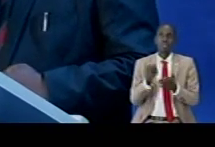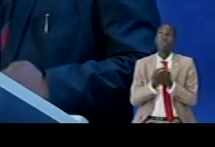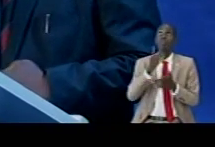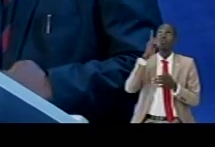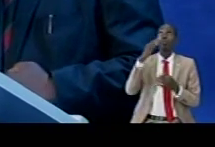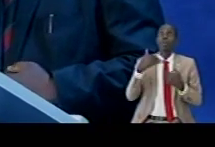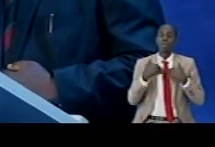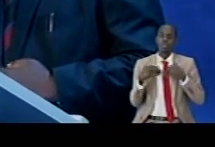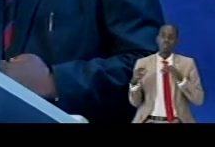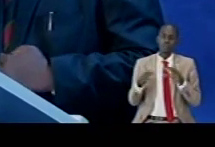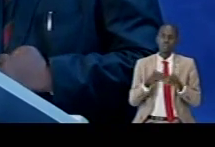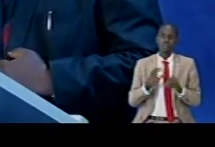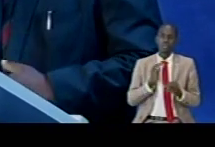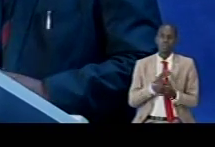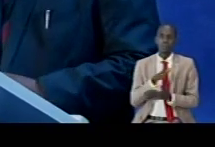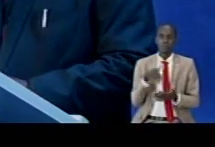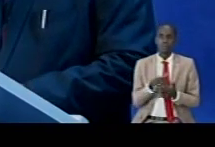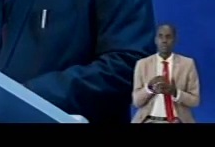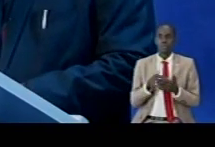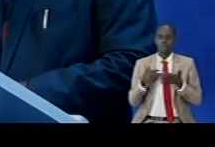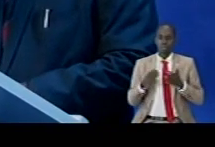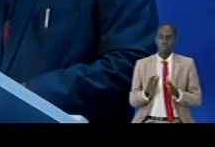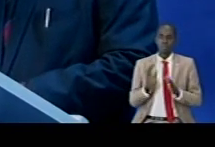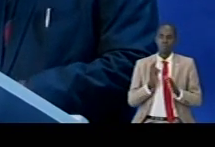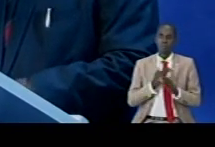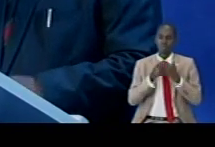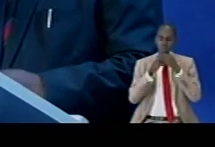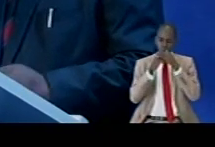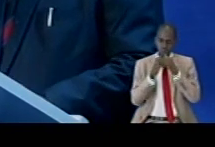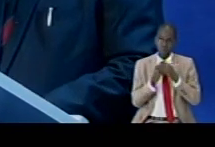lives. Let's worship him